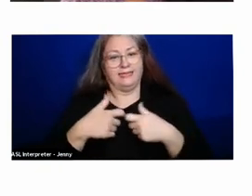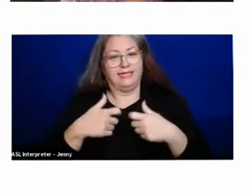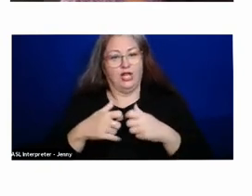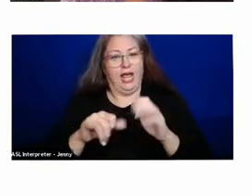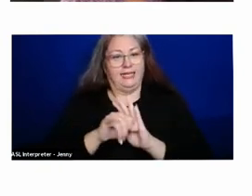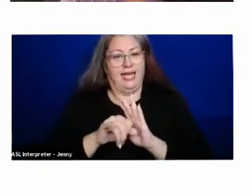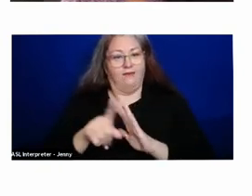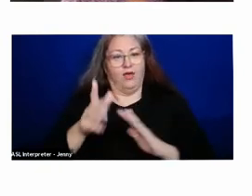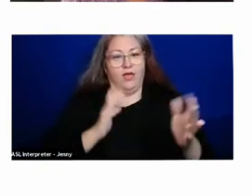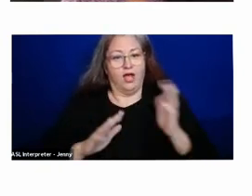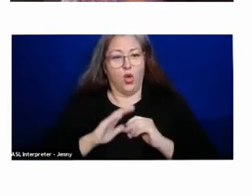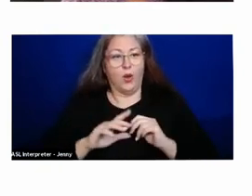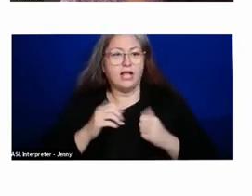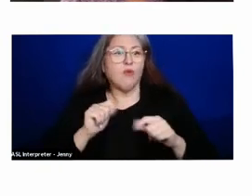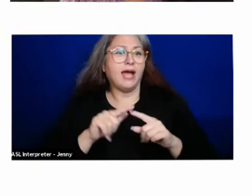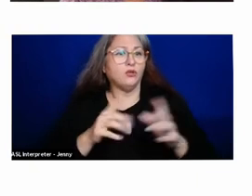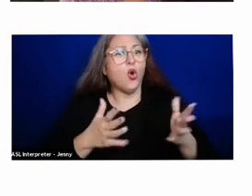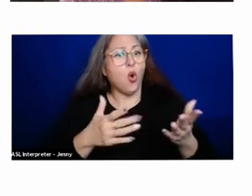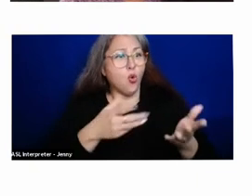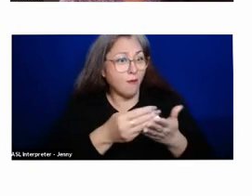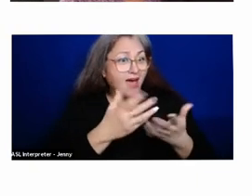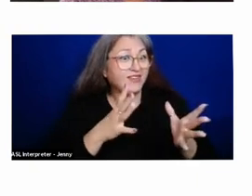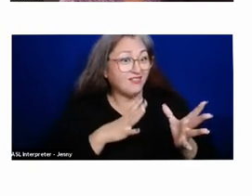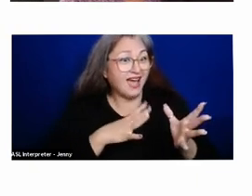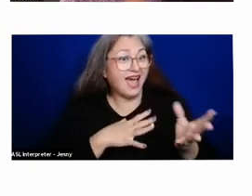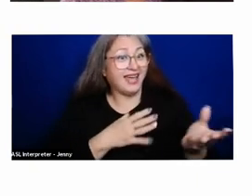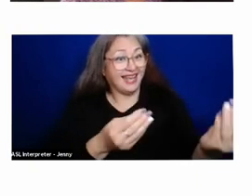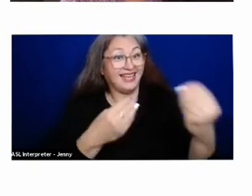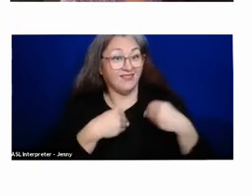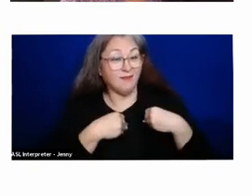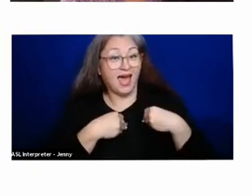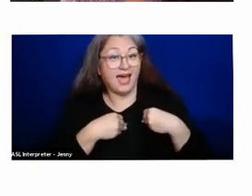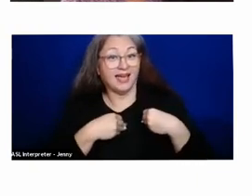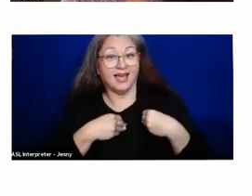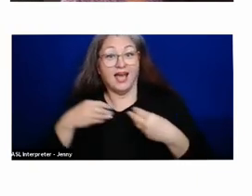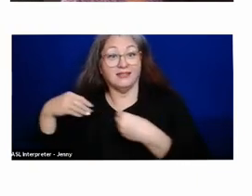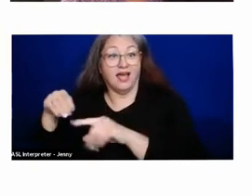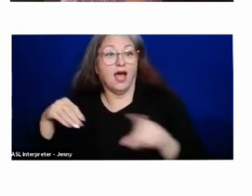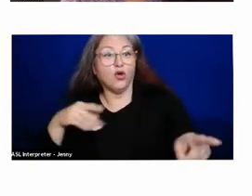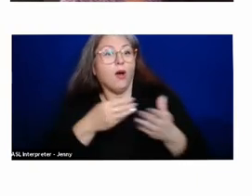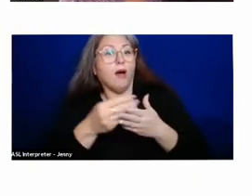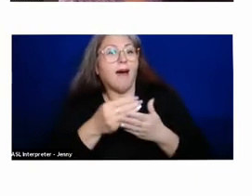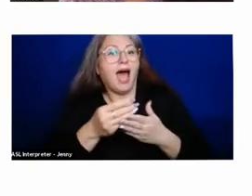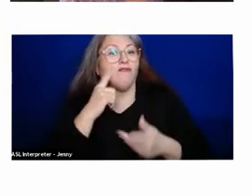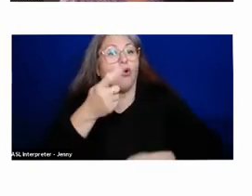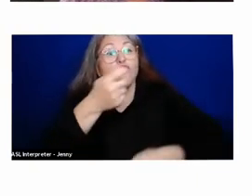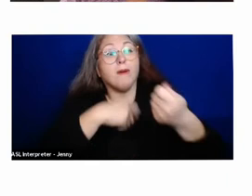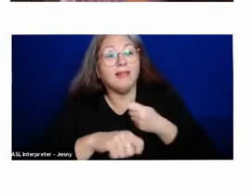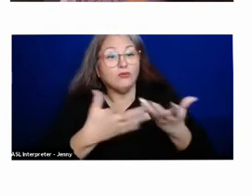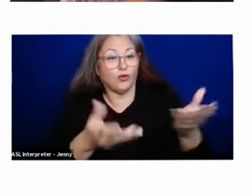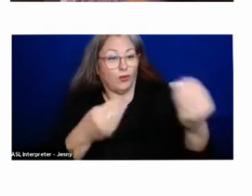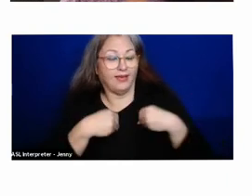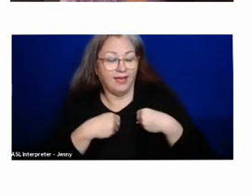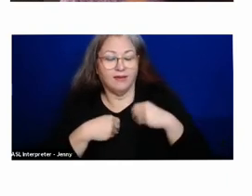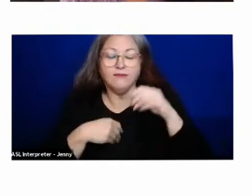can virtually trigger you to give it back to them while also virtually triggering you to buy more clothing to complement or replace it. Third, when